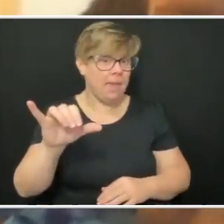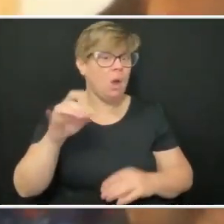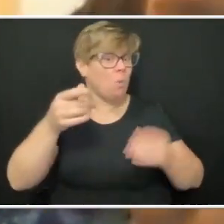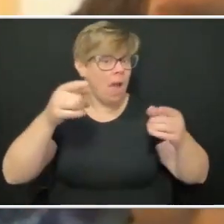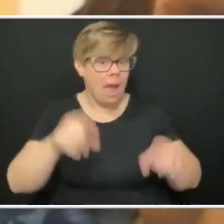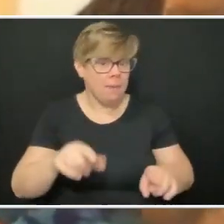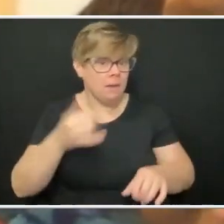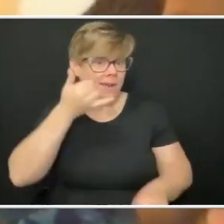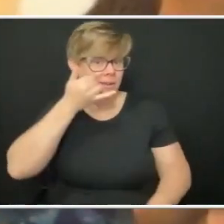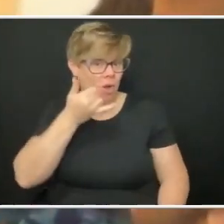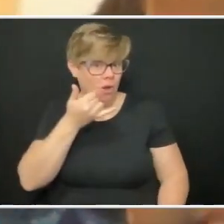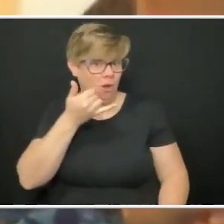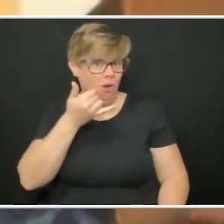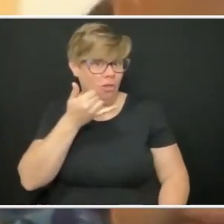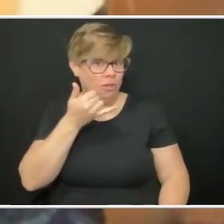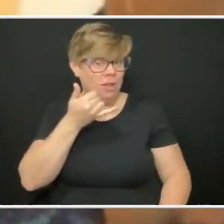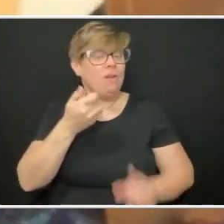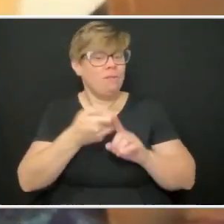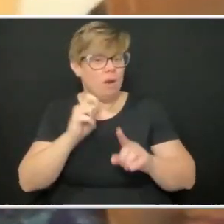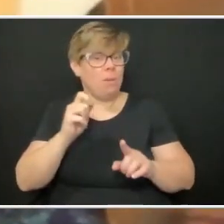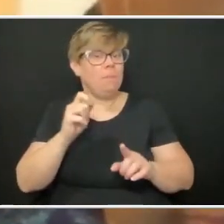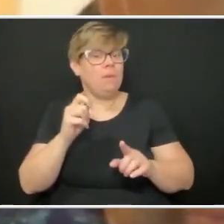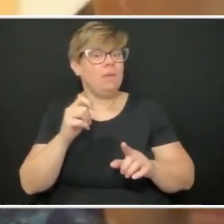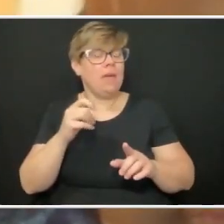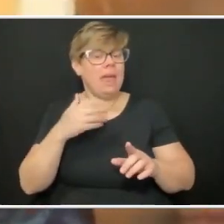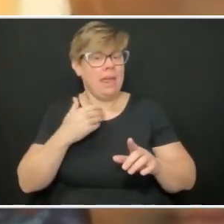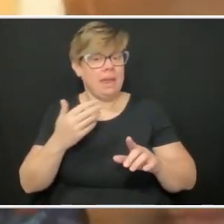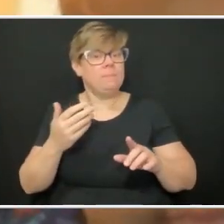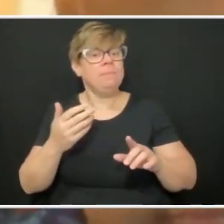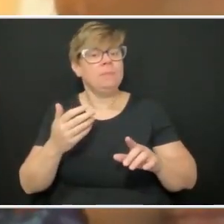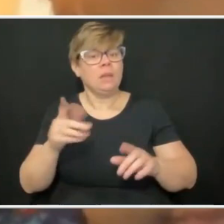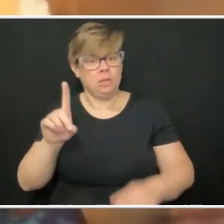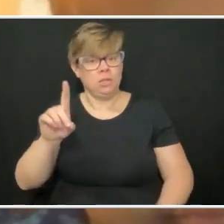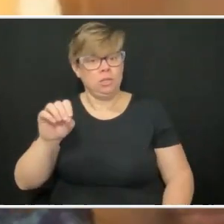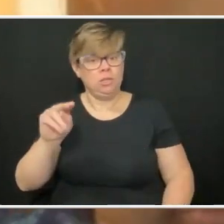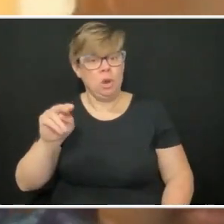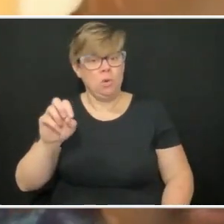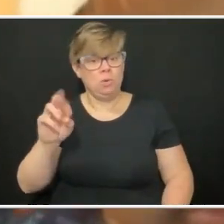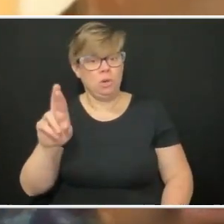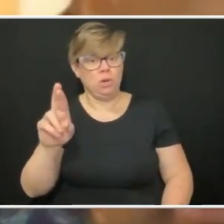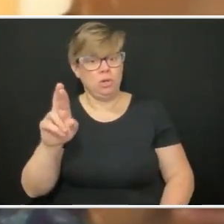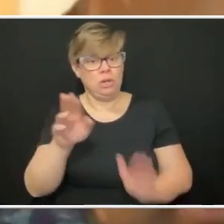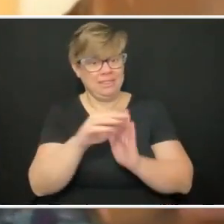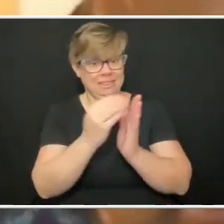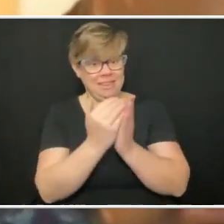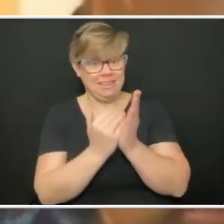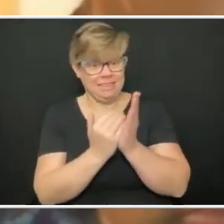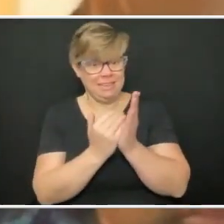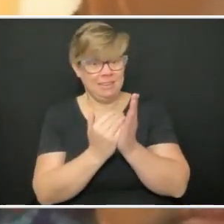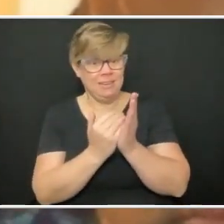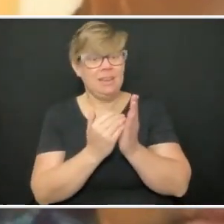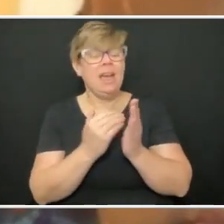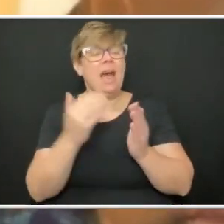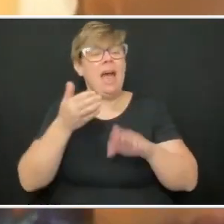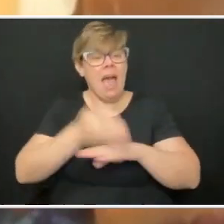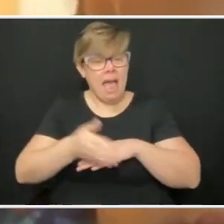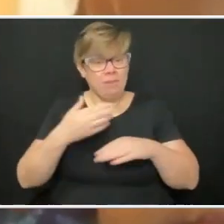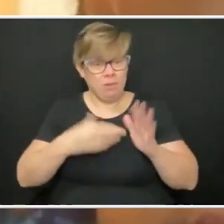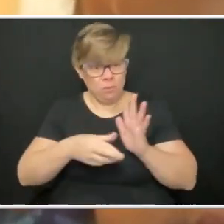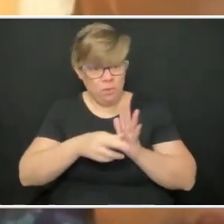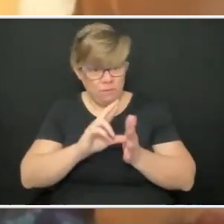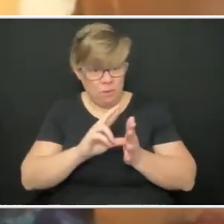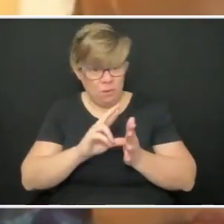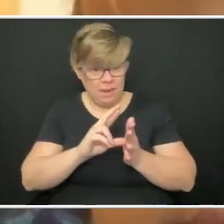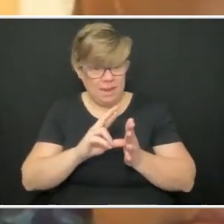we had a kidney from the deceased donor list. And after reviewing the case, they decided to turn